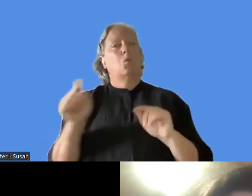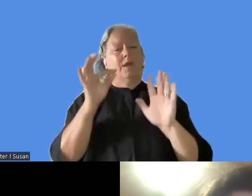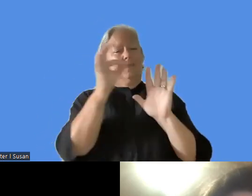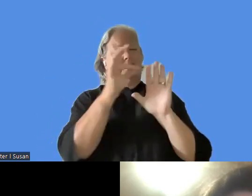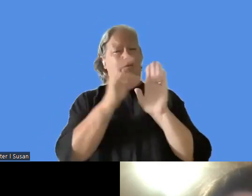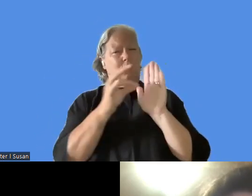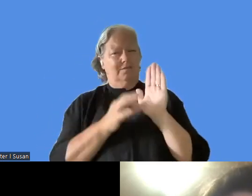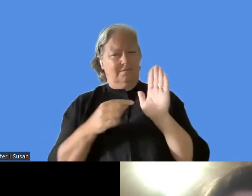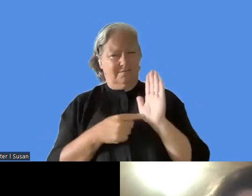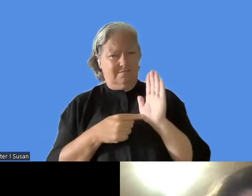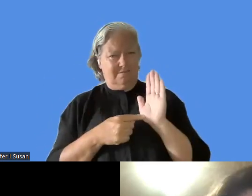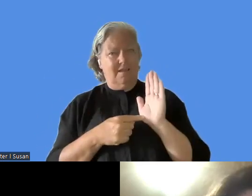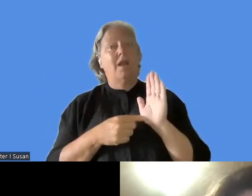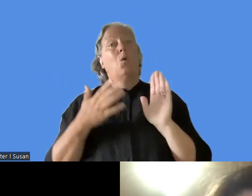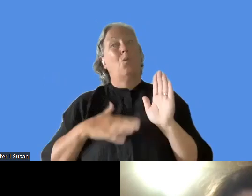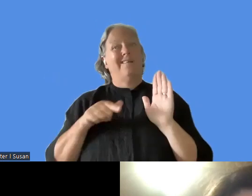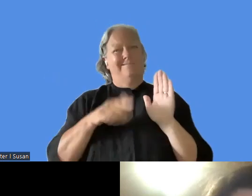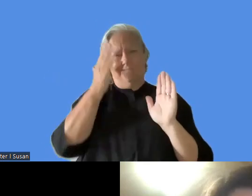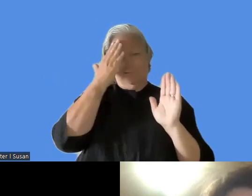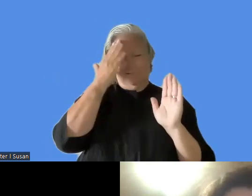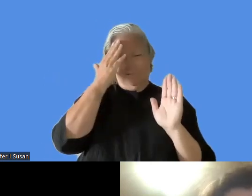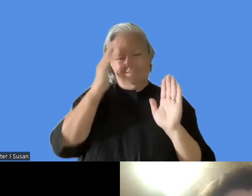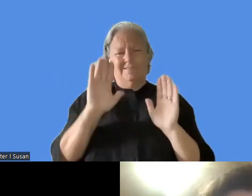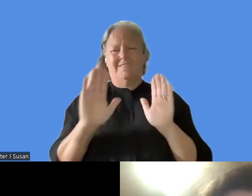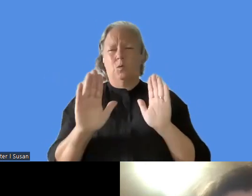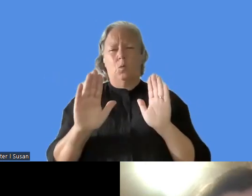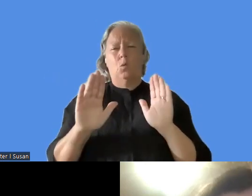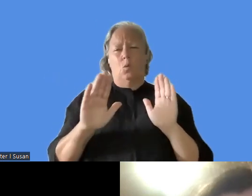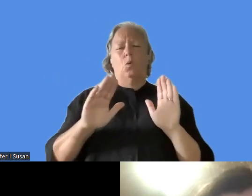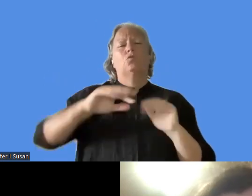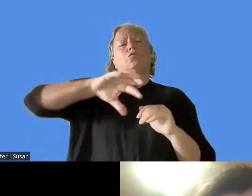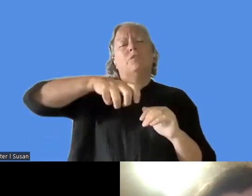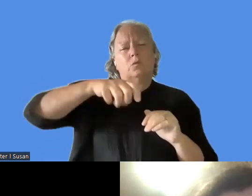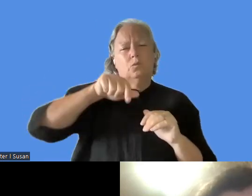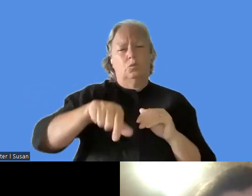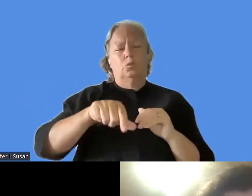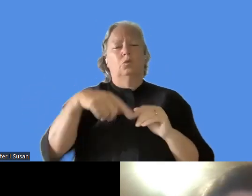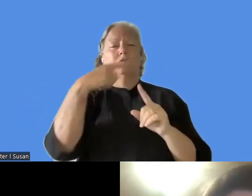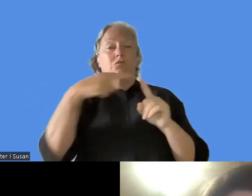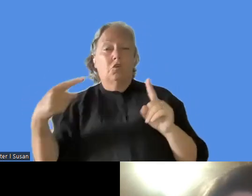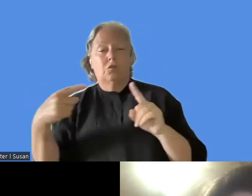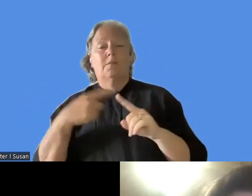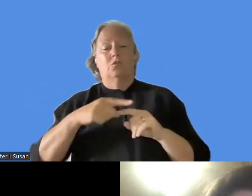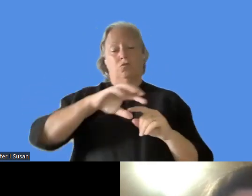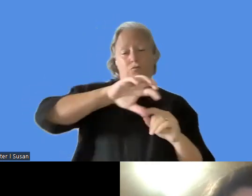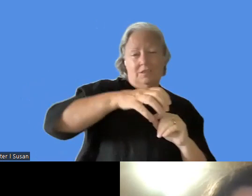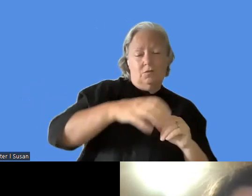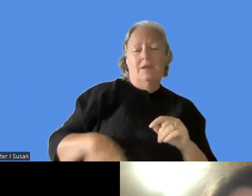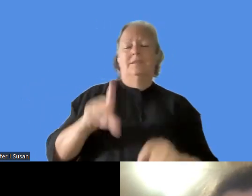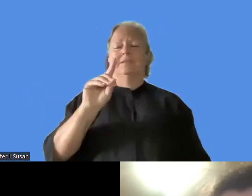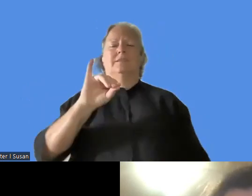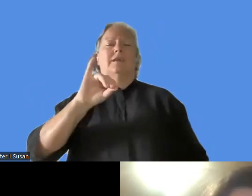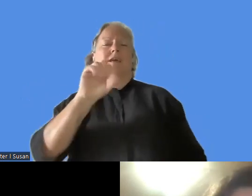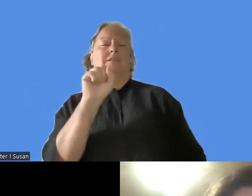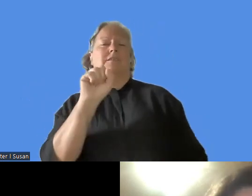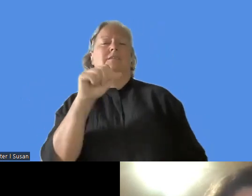regional level with DHS data and at the regional and district levels using census data. This offers